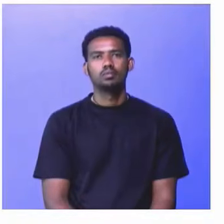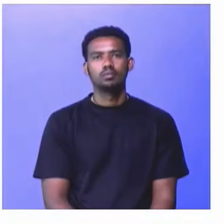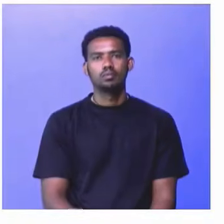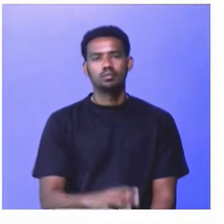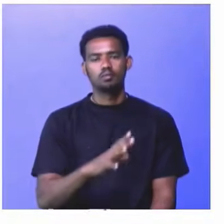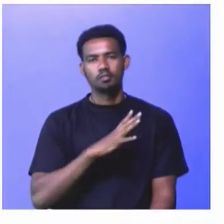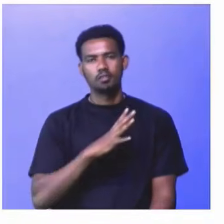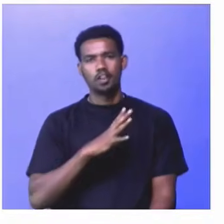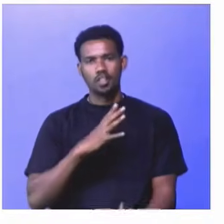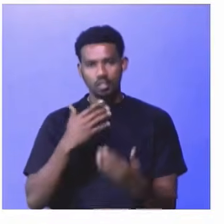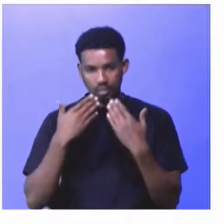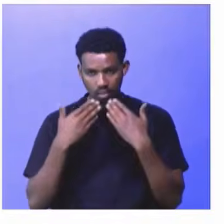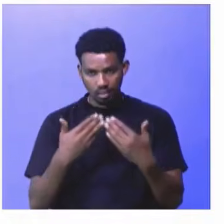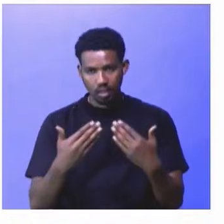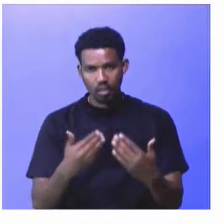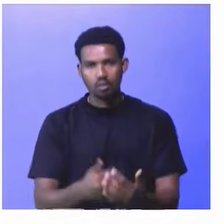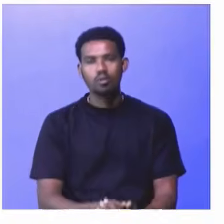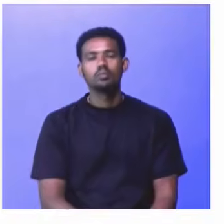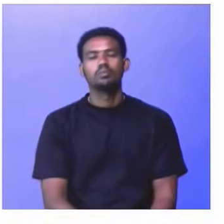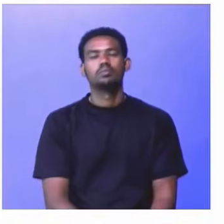Thank you.